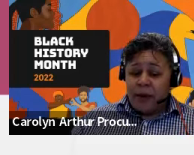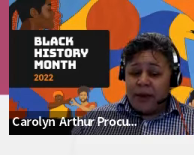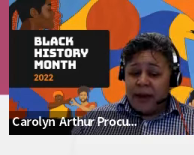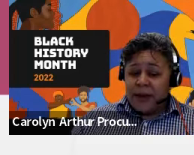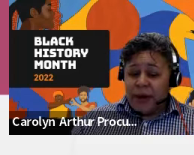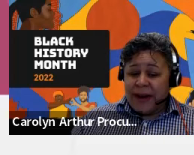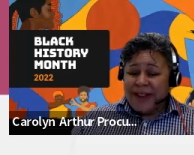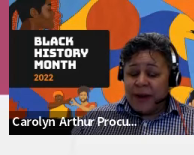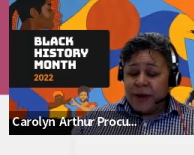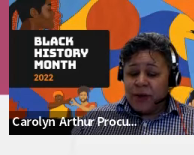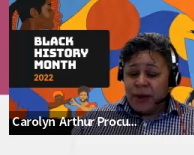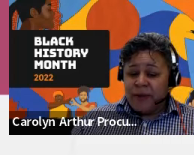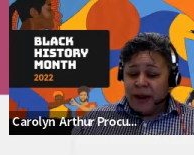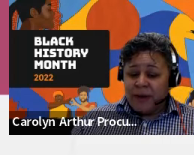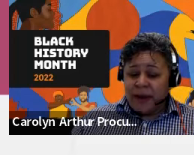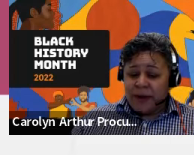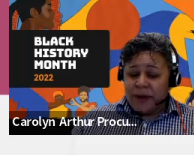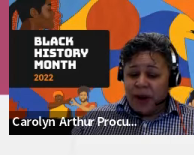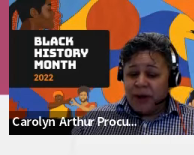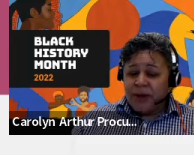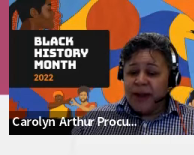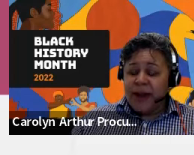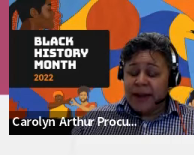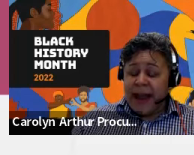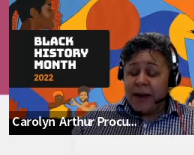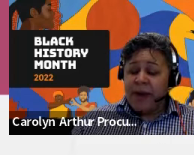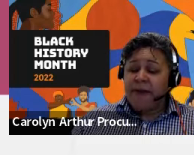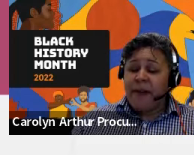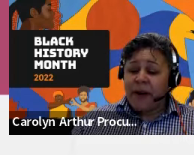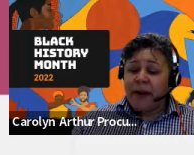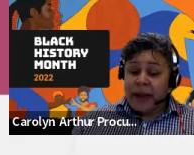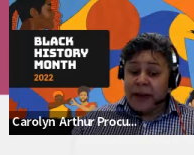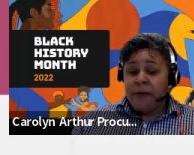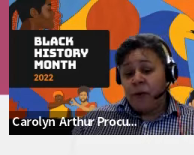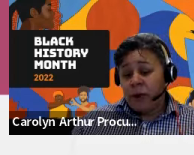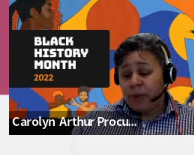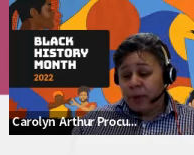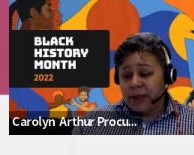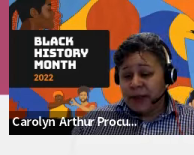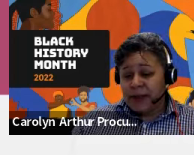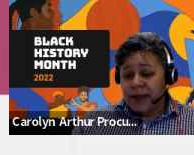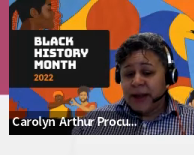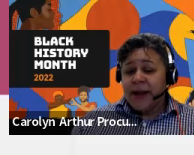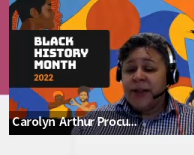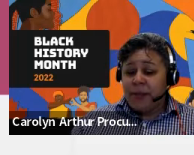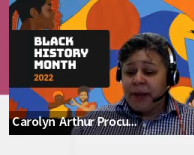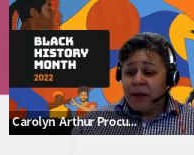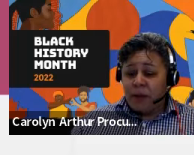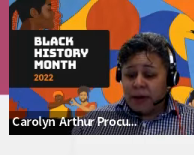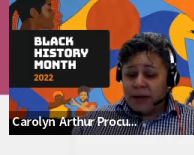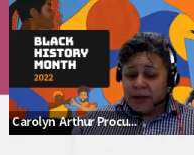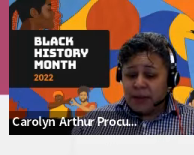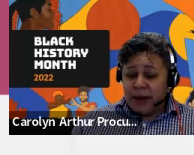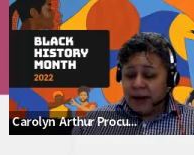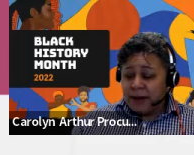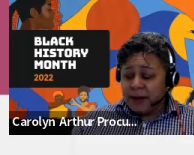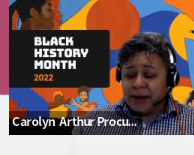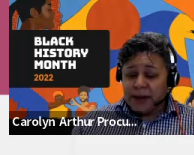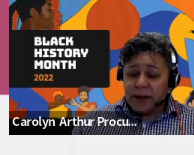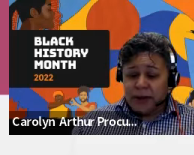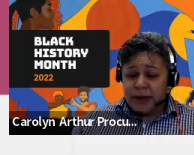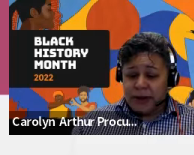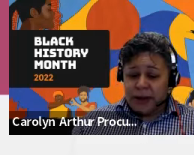the one thing is when it's under $25,000, it can be a very informal process to be one of the